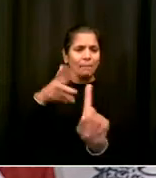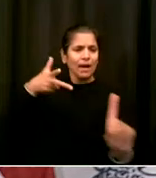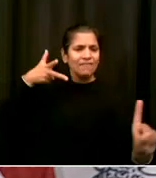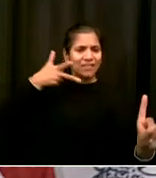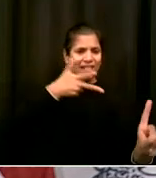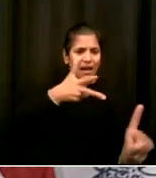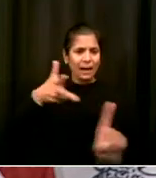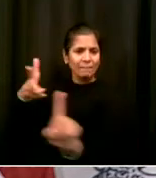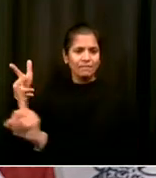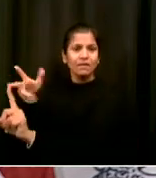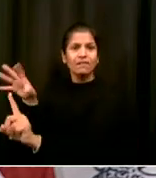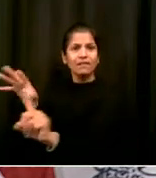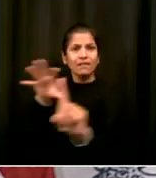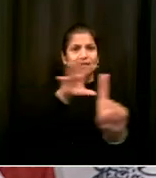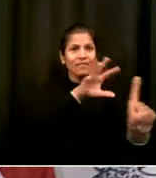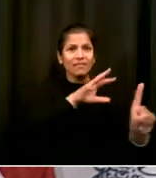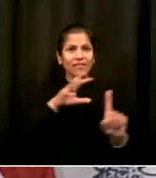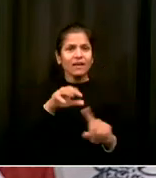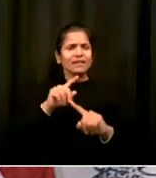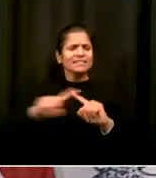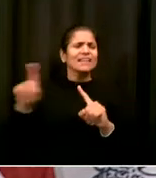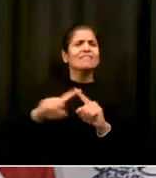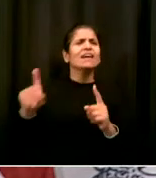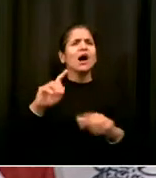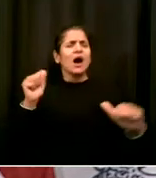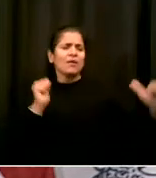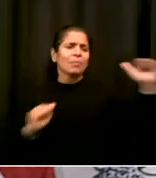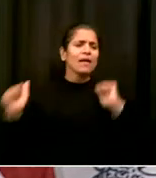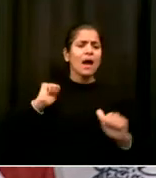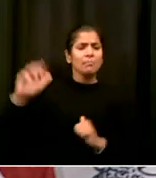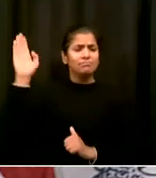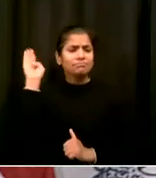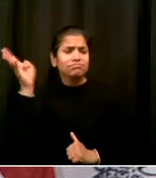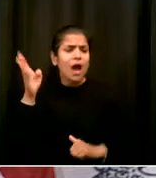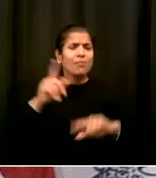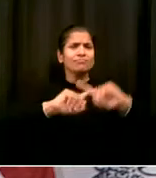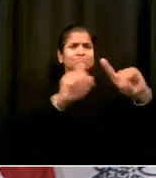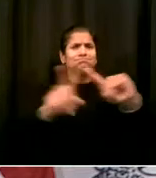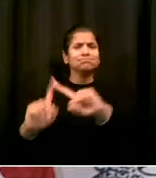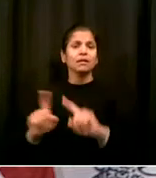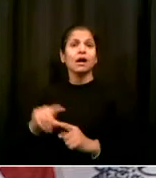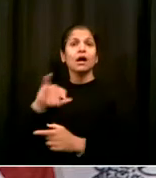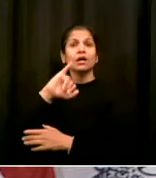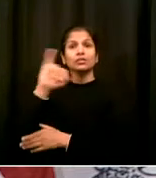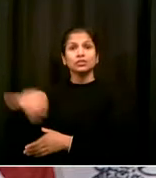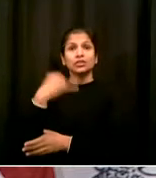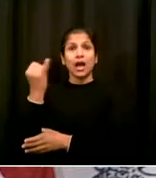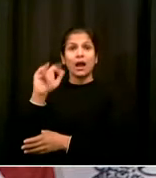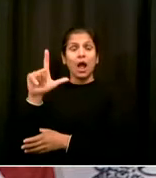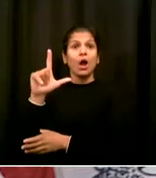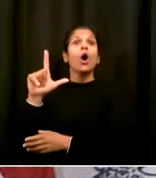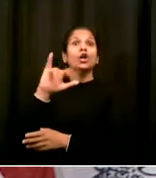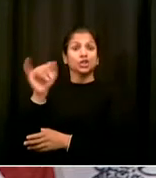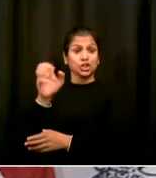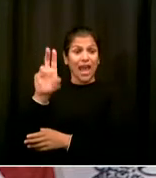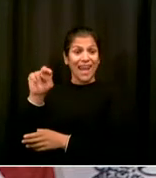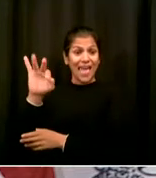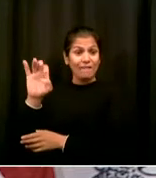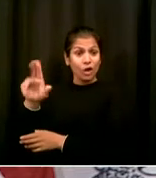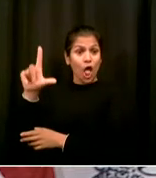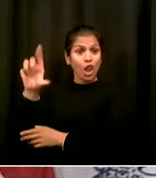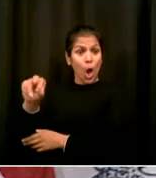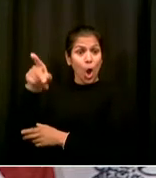great moment to have her highlighted as we bring in the new year. And my personal favorite, Gloria Gaynor will be